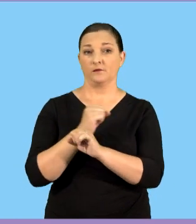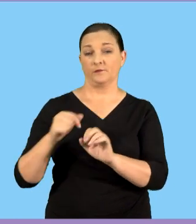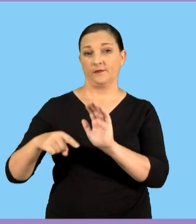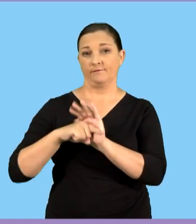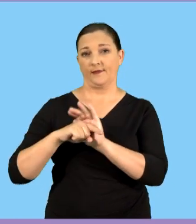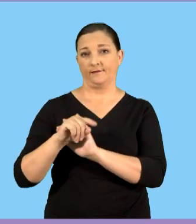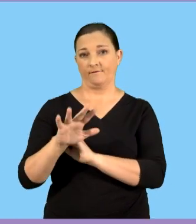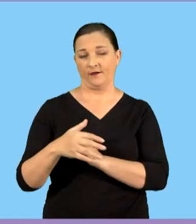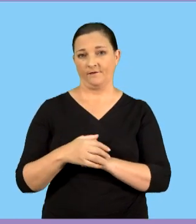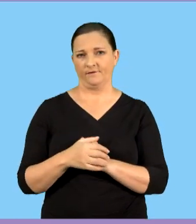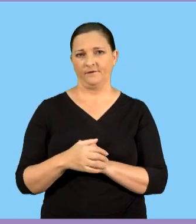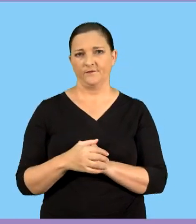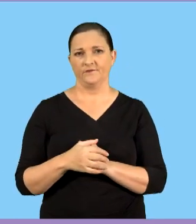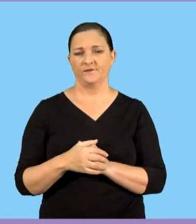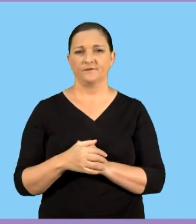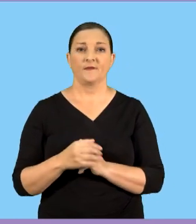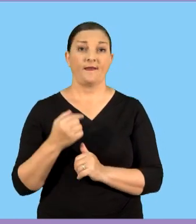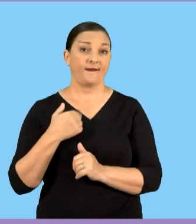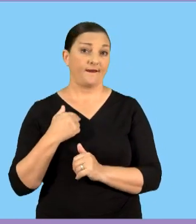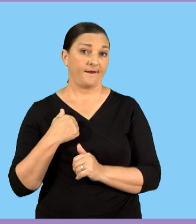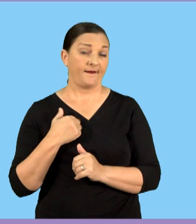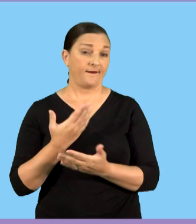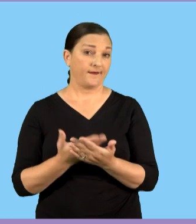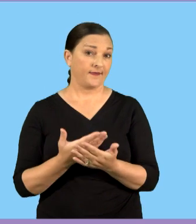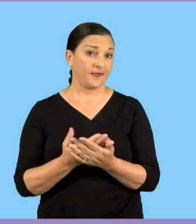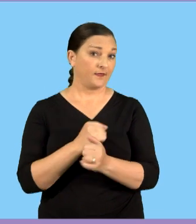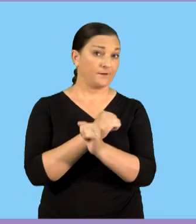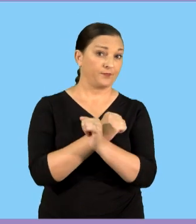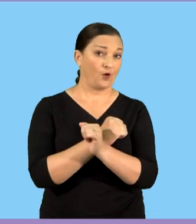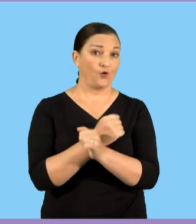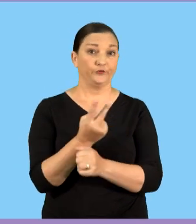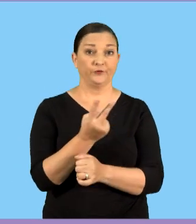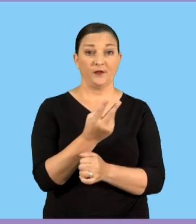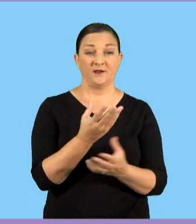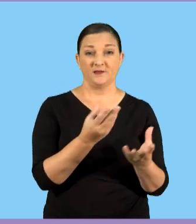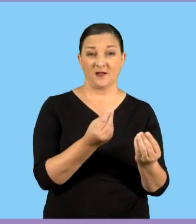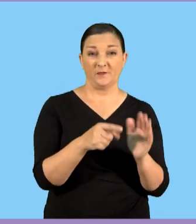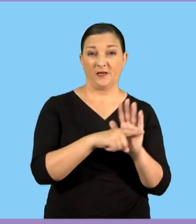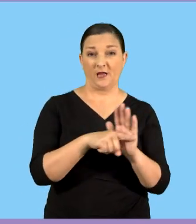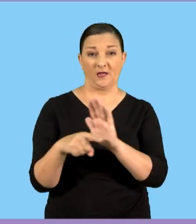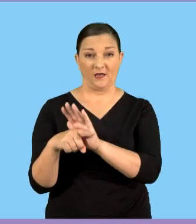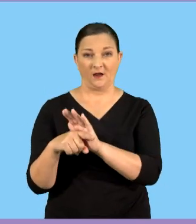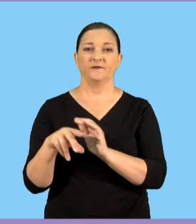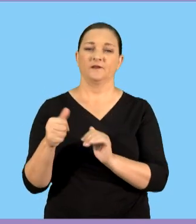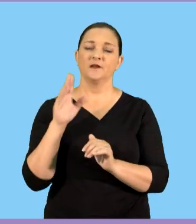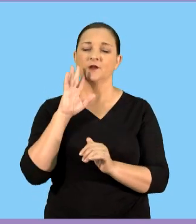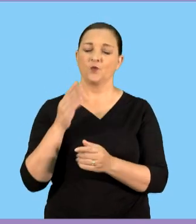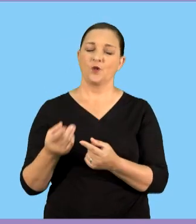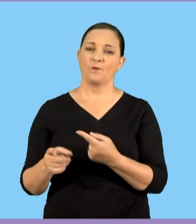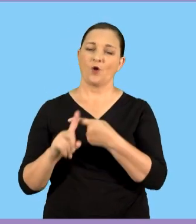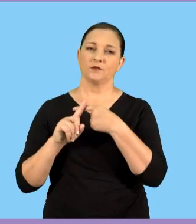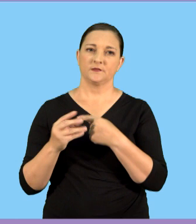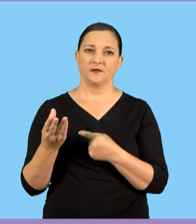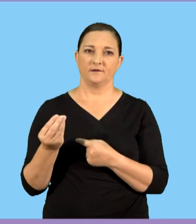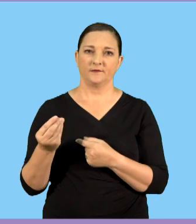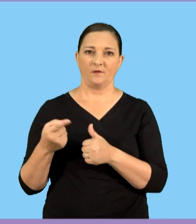by a negative 5. And as we've just seen, that if I multiply two negative numbers, that is going to give me